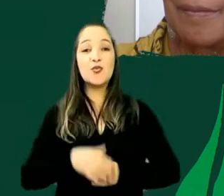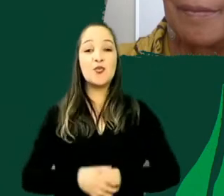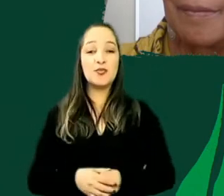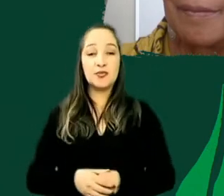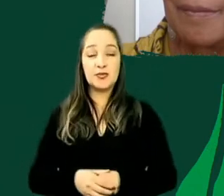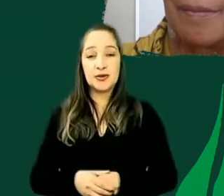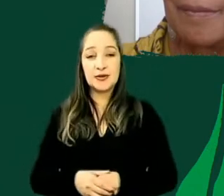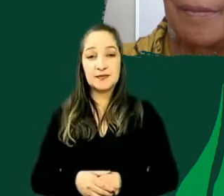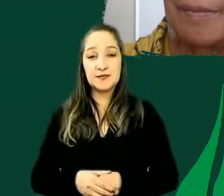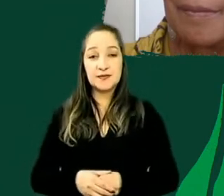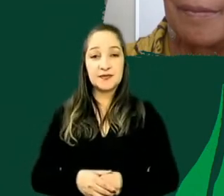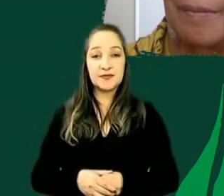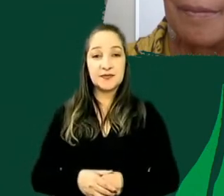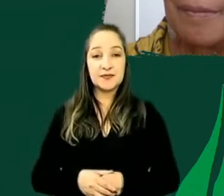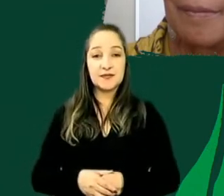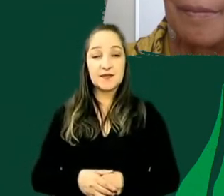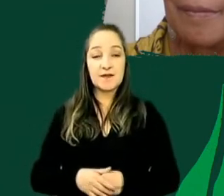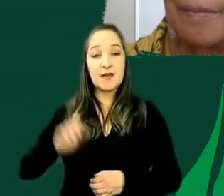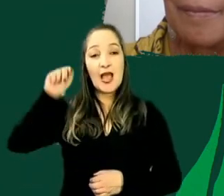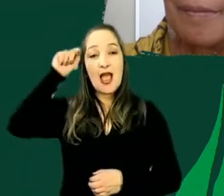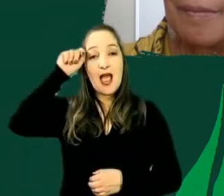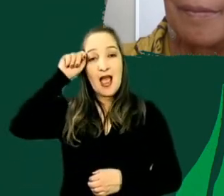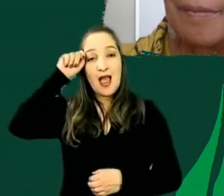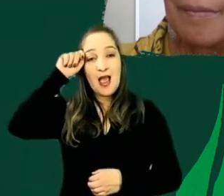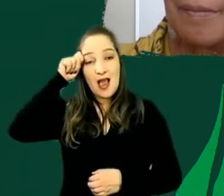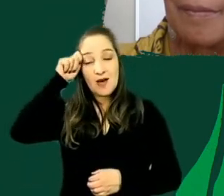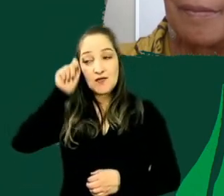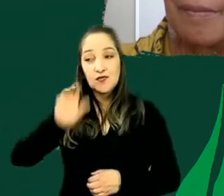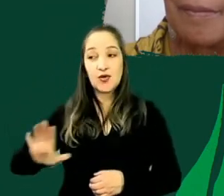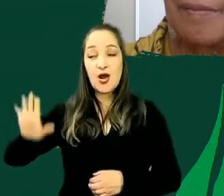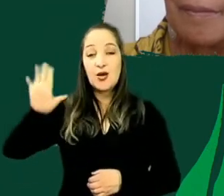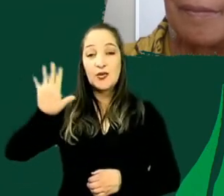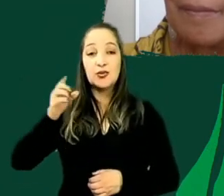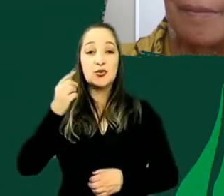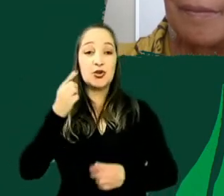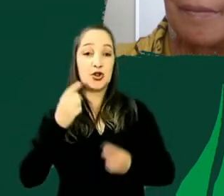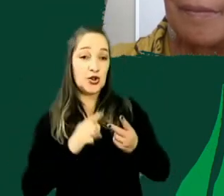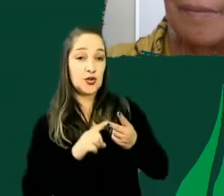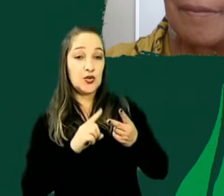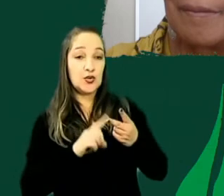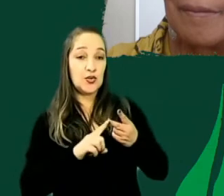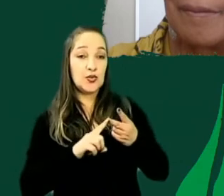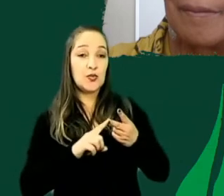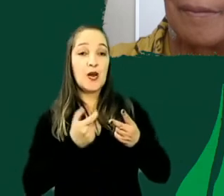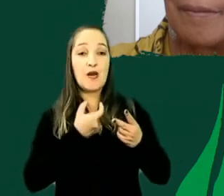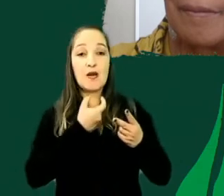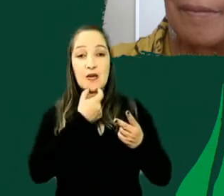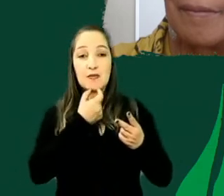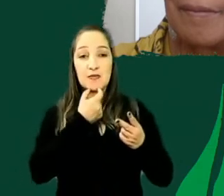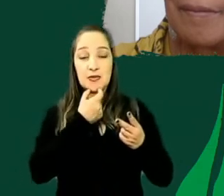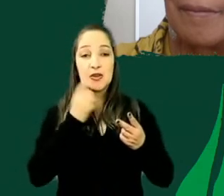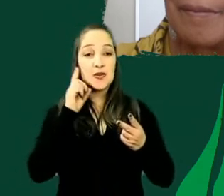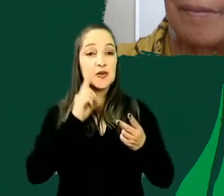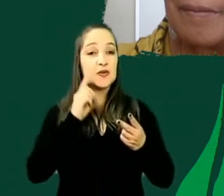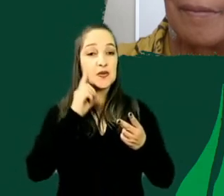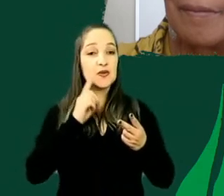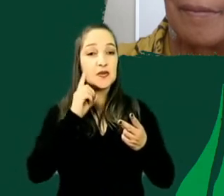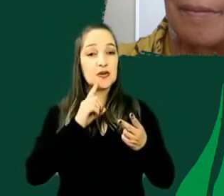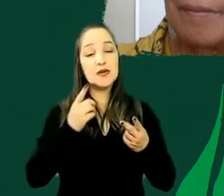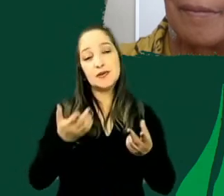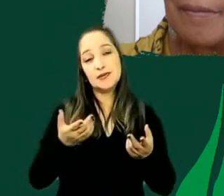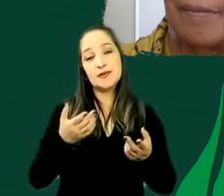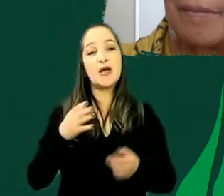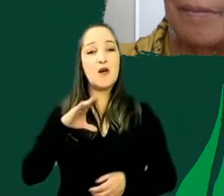African-American author, also African, a Portuguese African woman, but this was all in the social